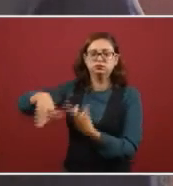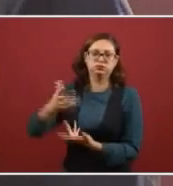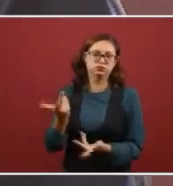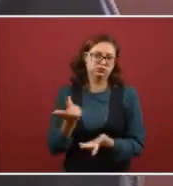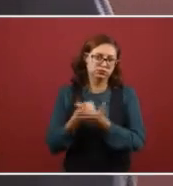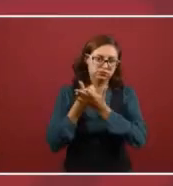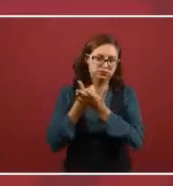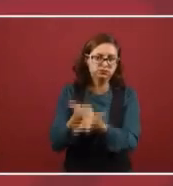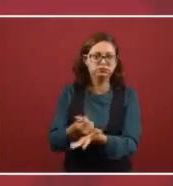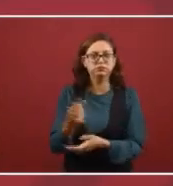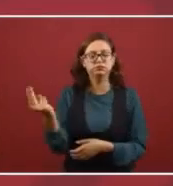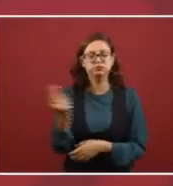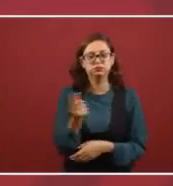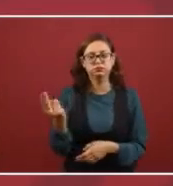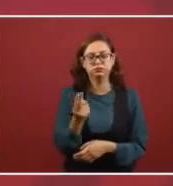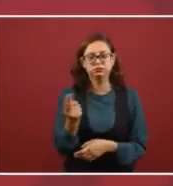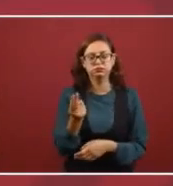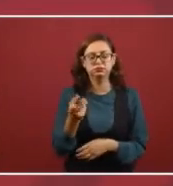and